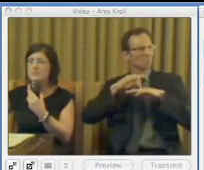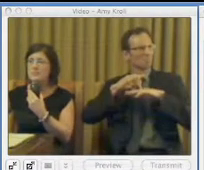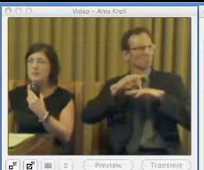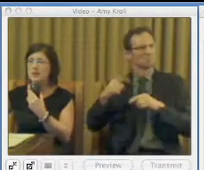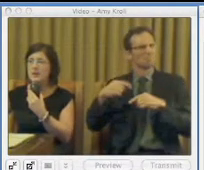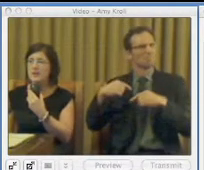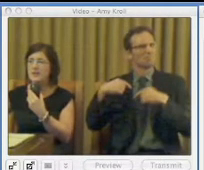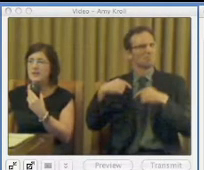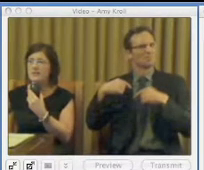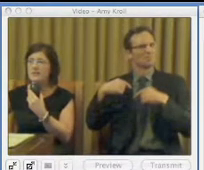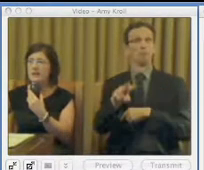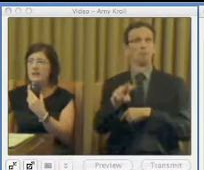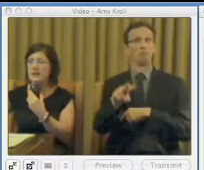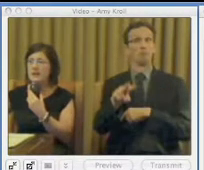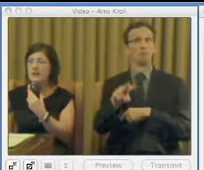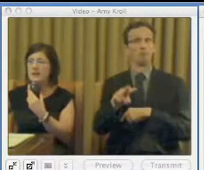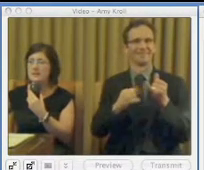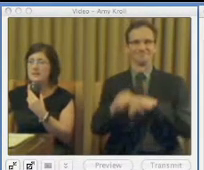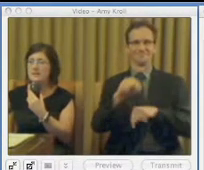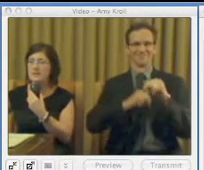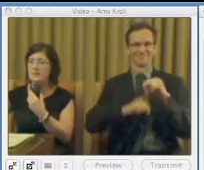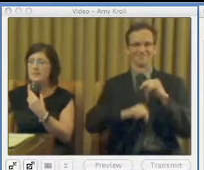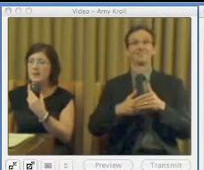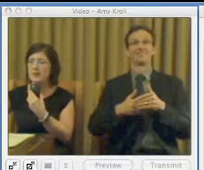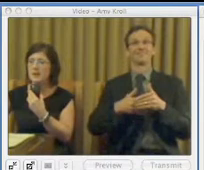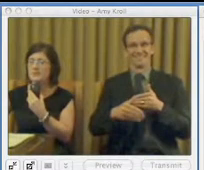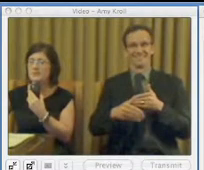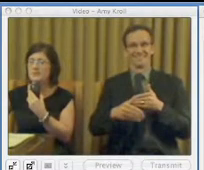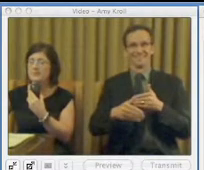Oops. Sorry, I think I just jumped to the end one. So try that again.